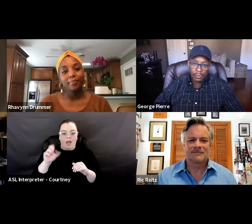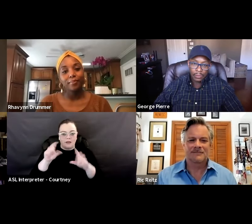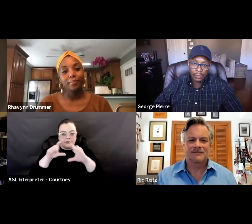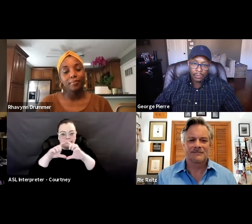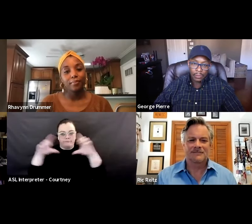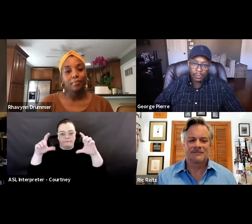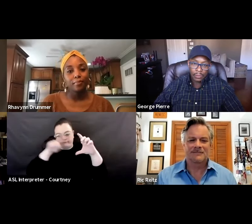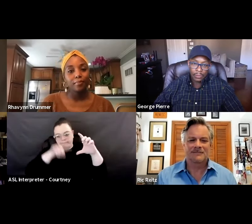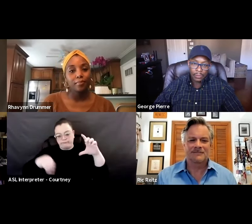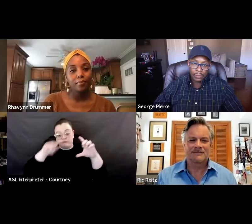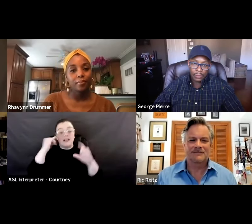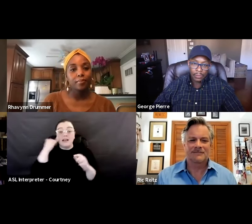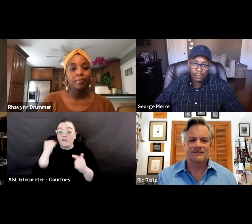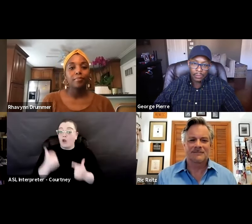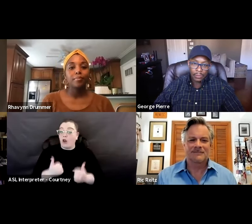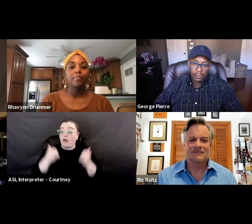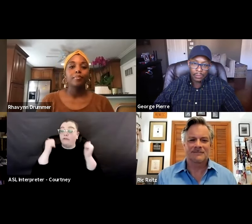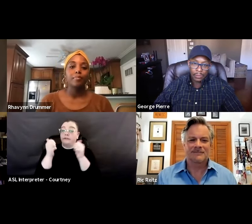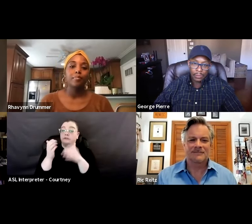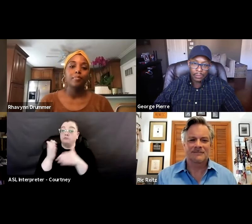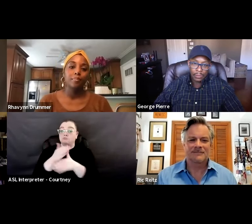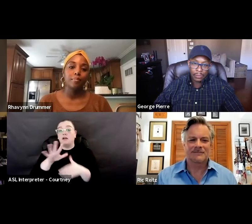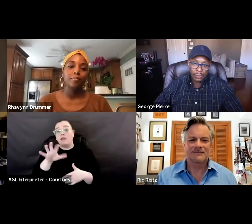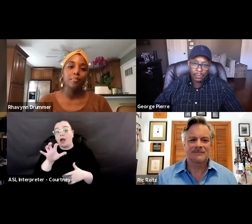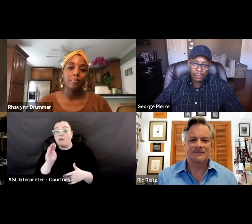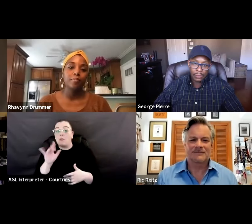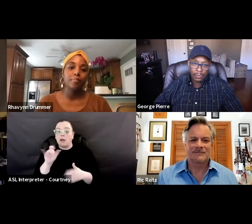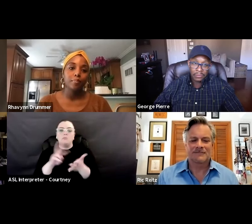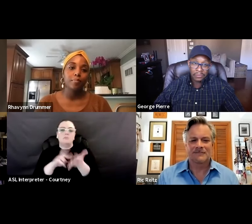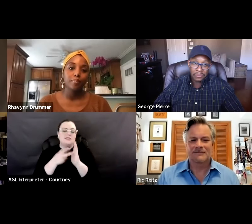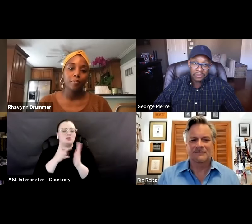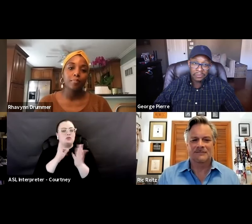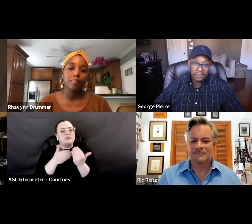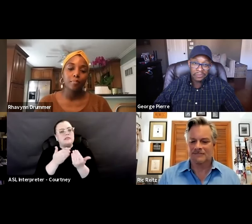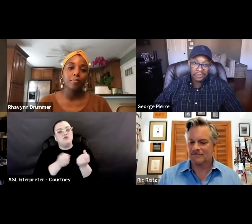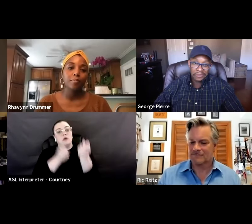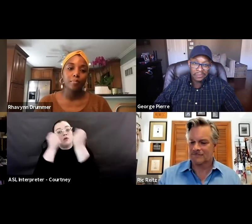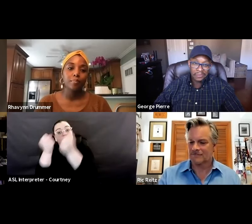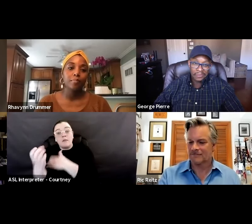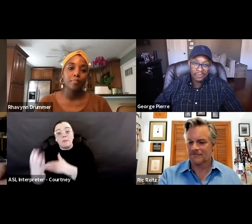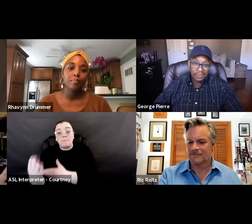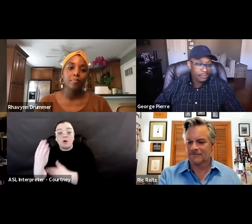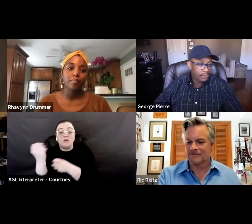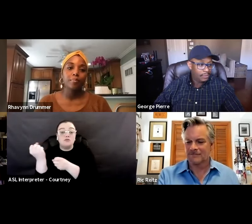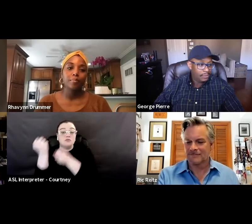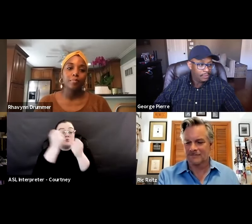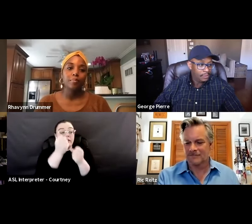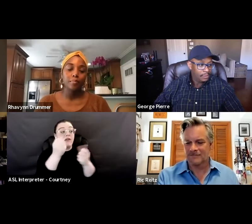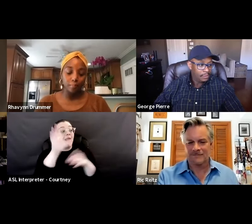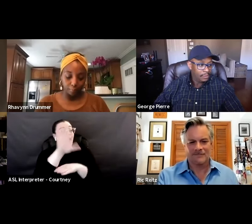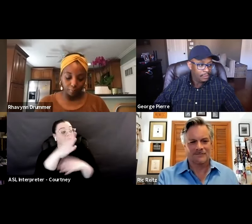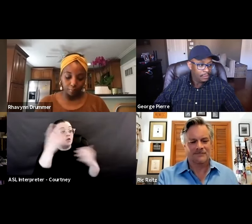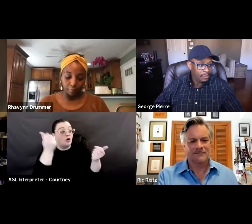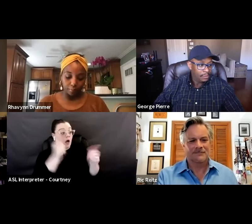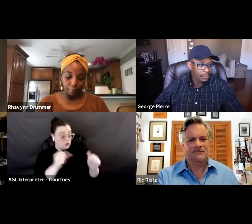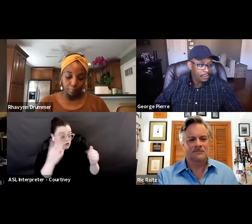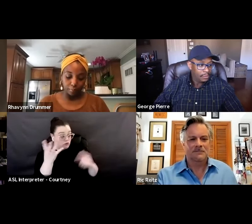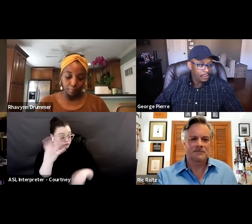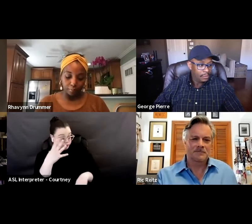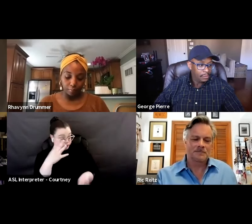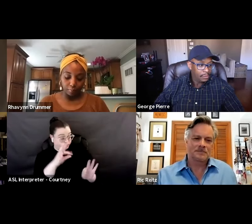within 500 miles, you could conceivably drive over in an early morning, do a midday audition and drive back. And,